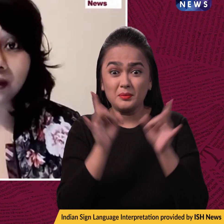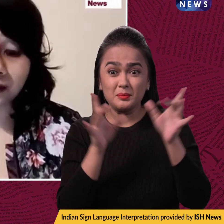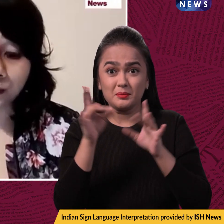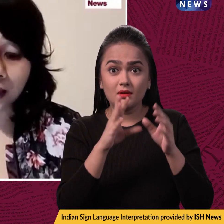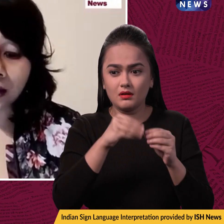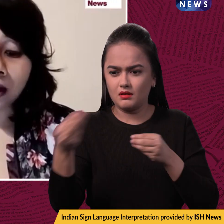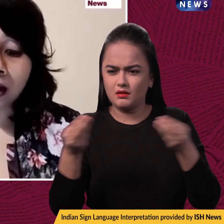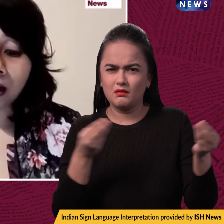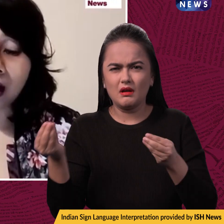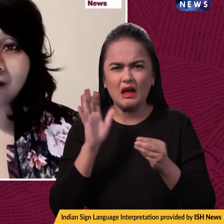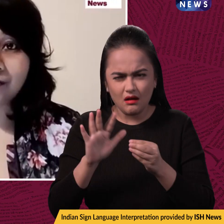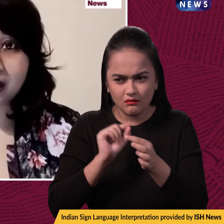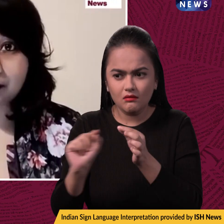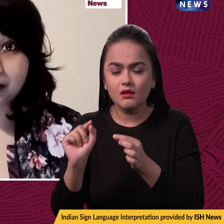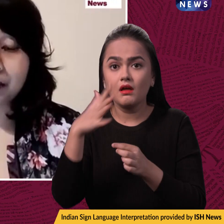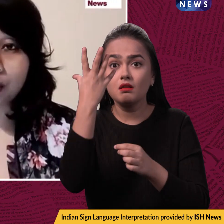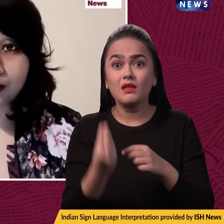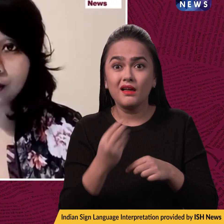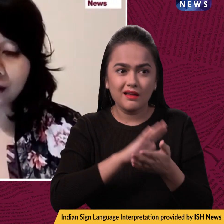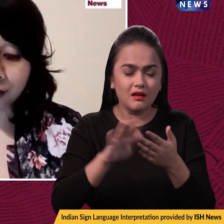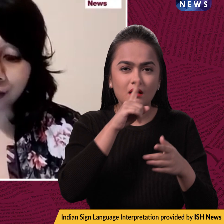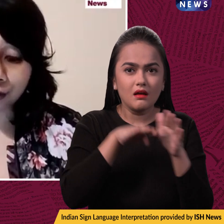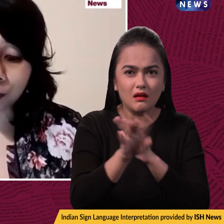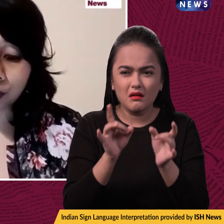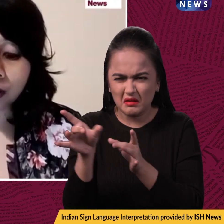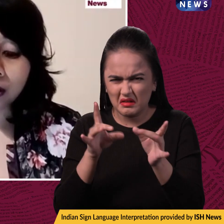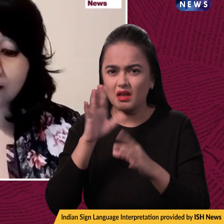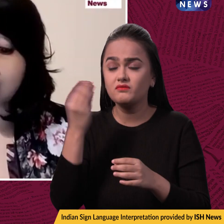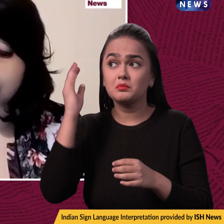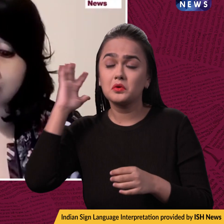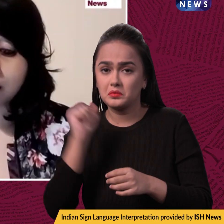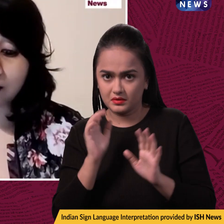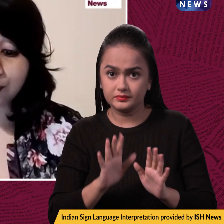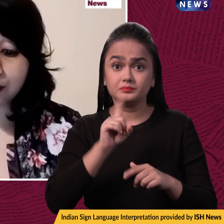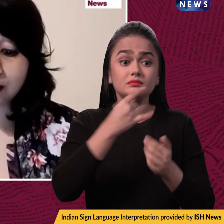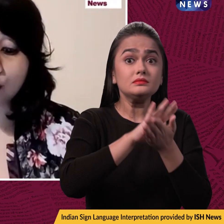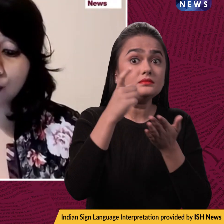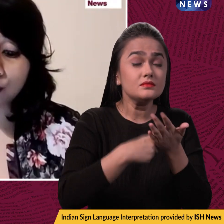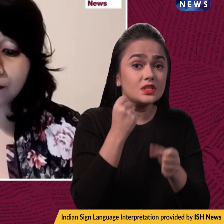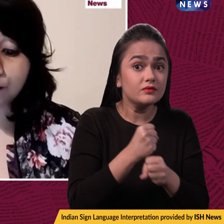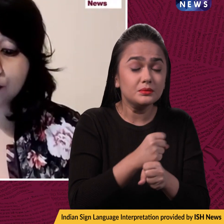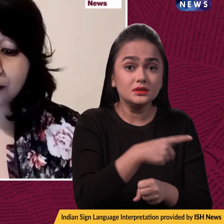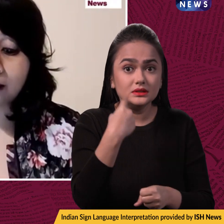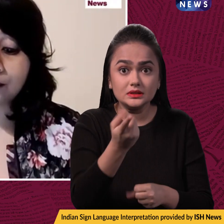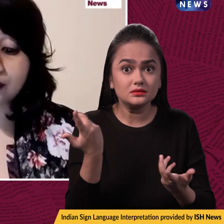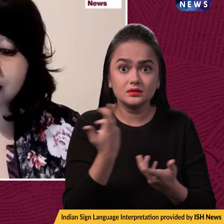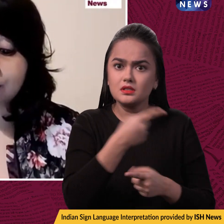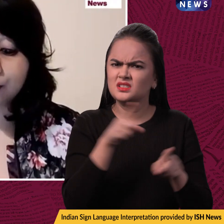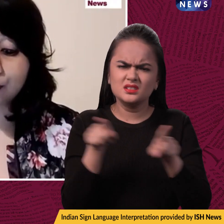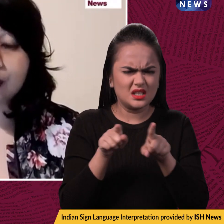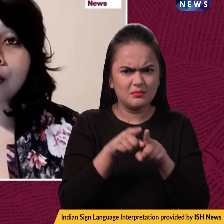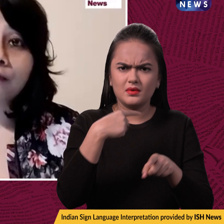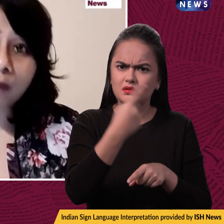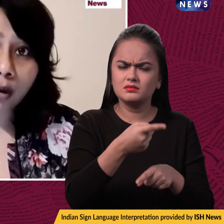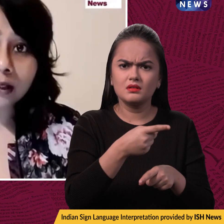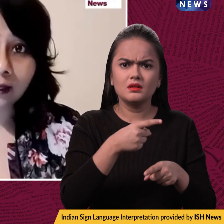being burst as well after 9 p.m., according to several news reports. Now, the Haryana government has also imposed a ban on the sale of